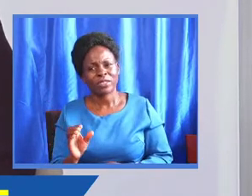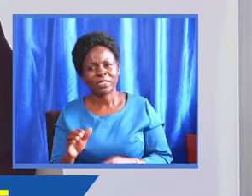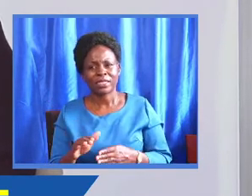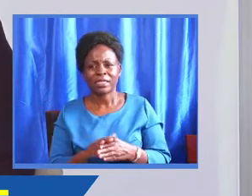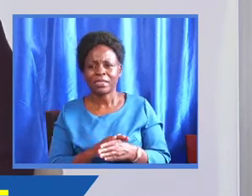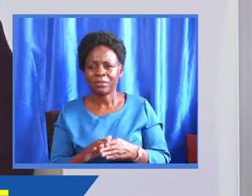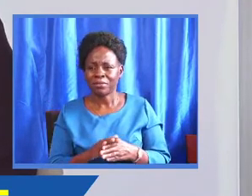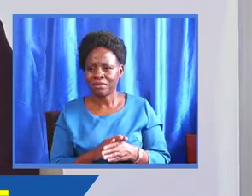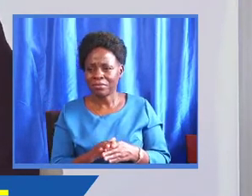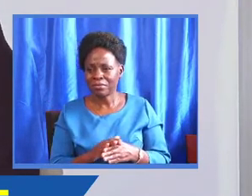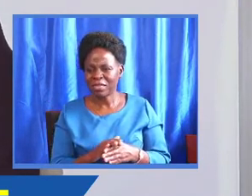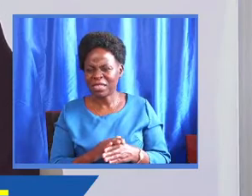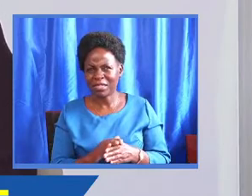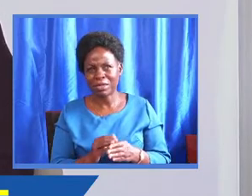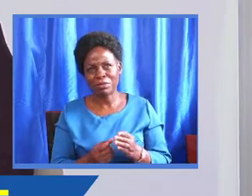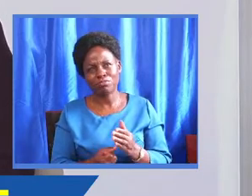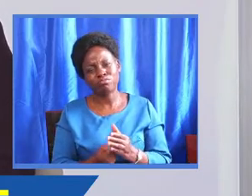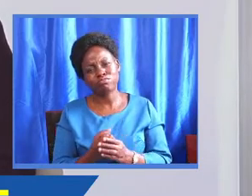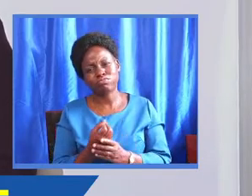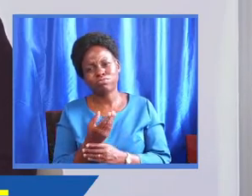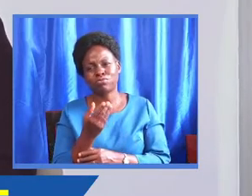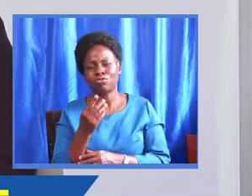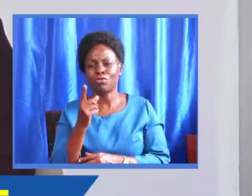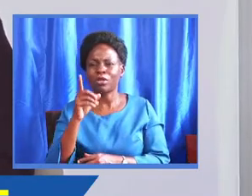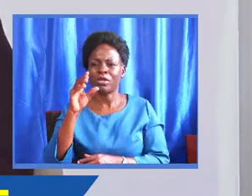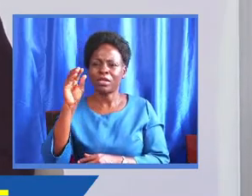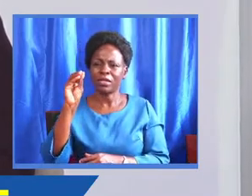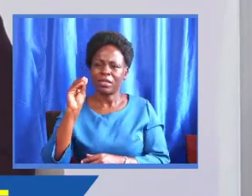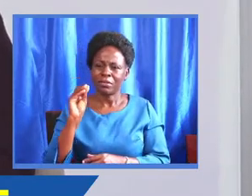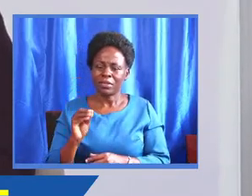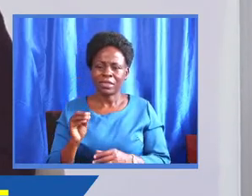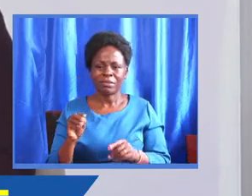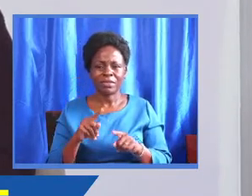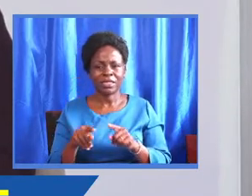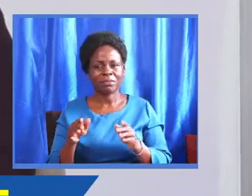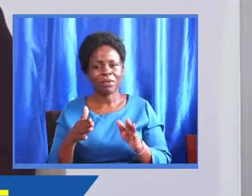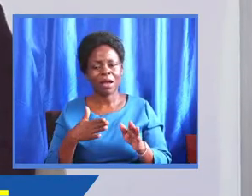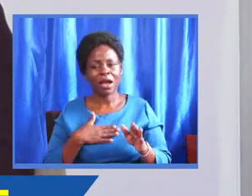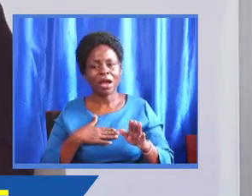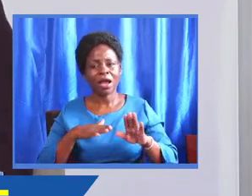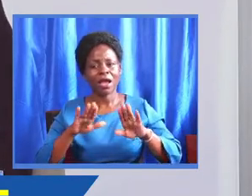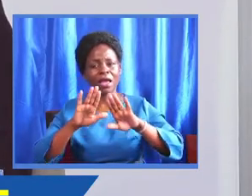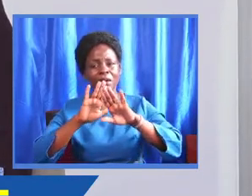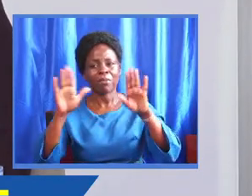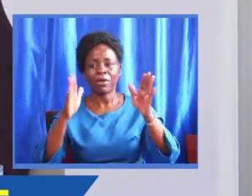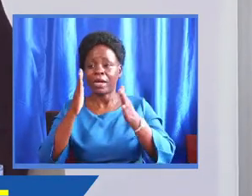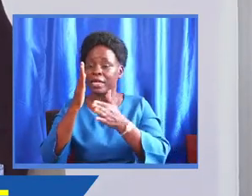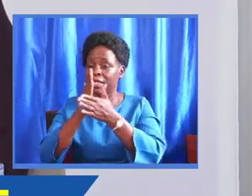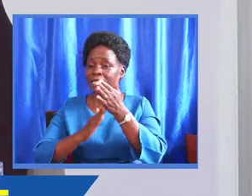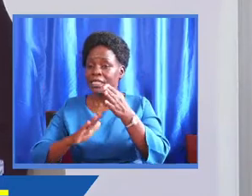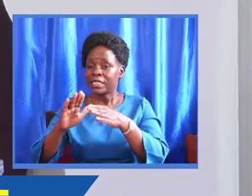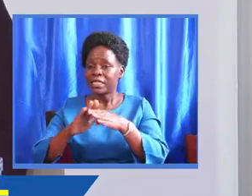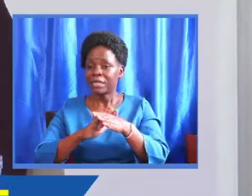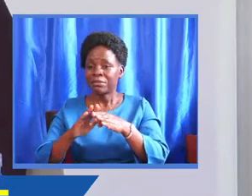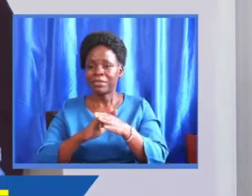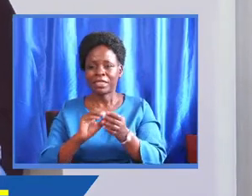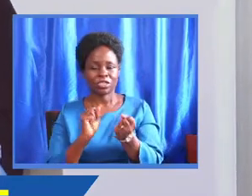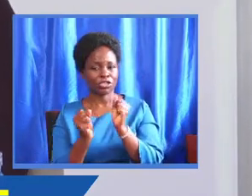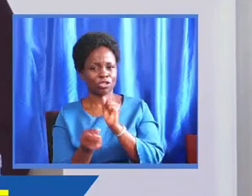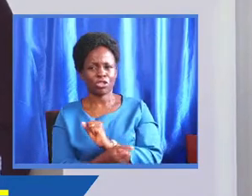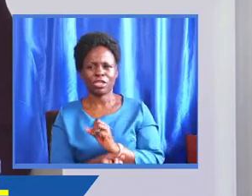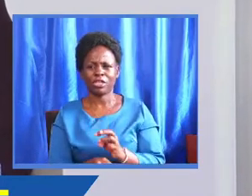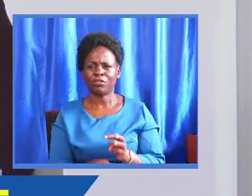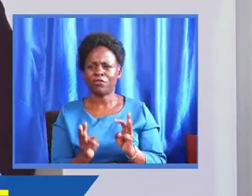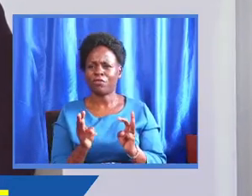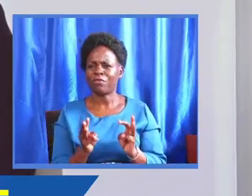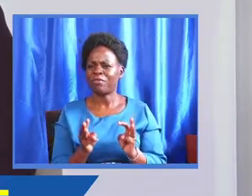may not have gone to 100% as we want them, but also I'm aware that some of the businesses changed form.